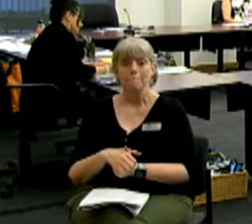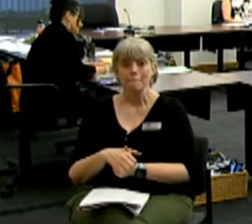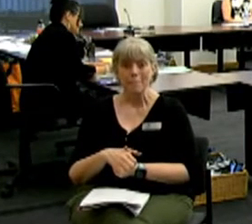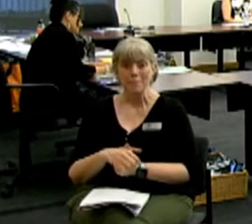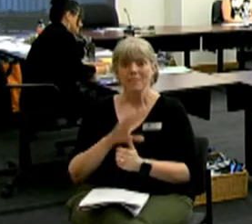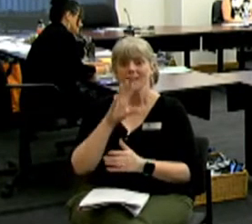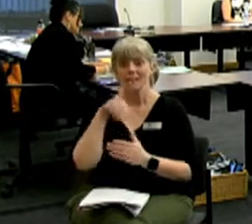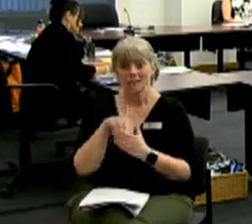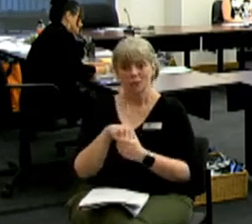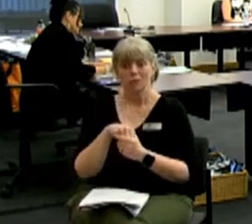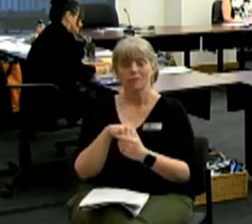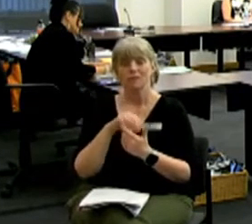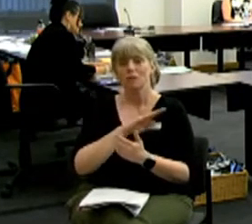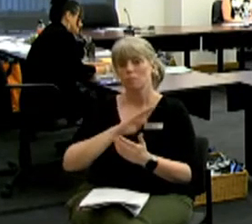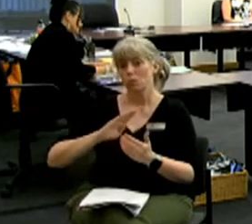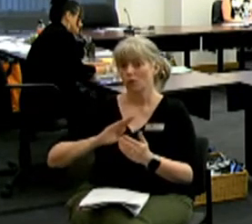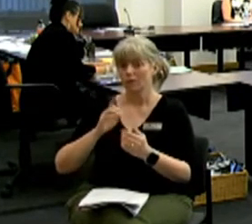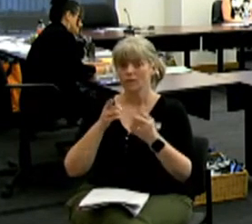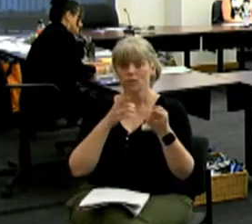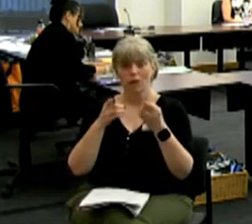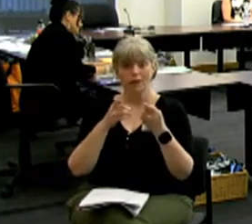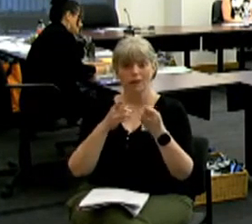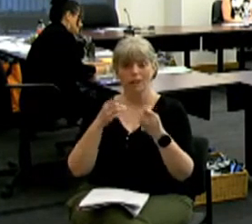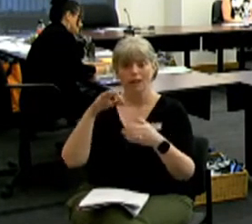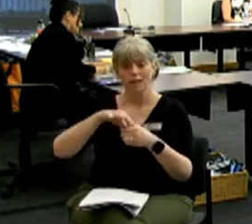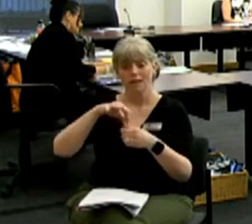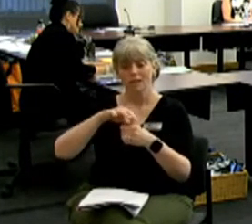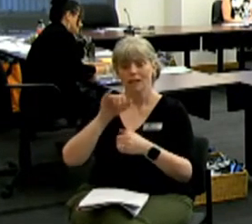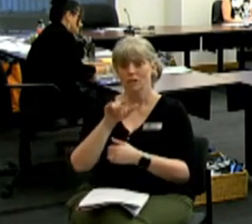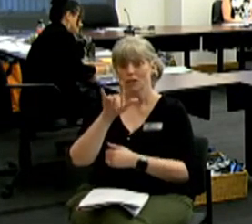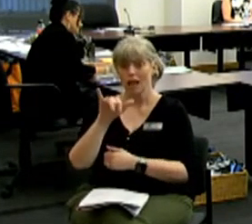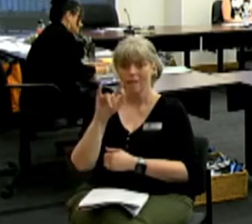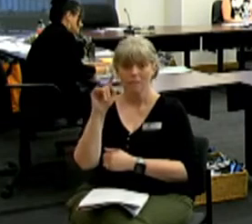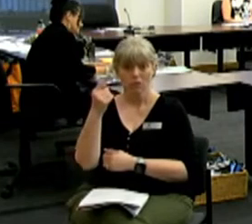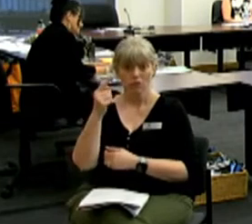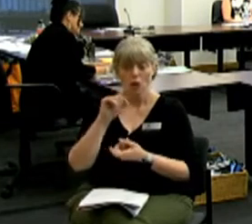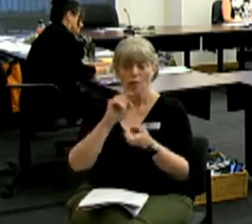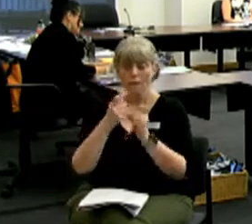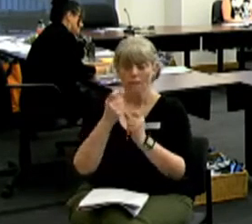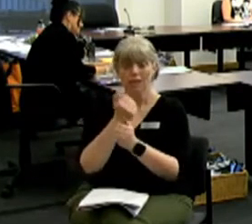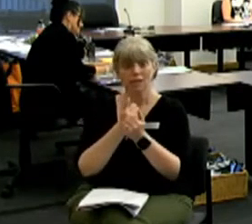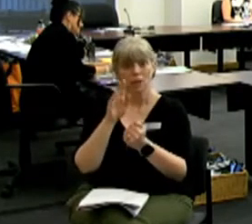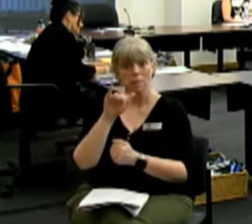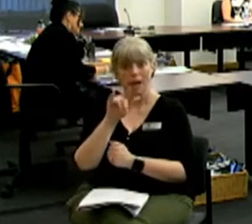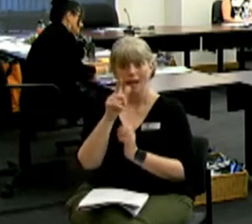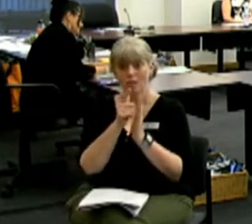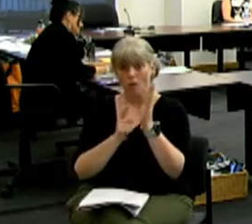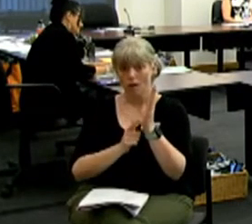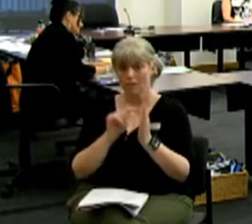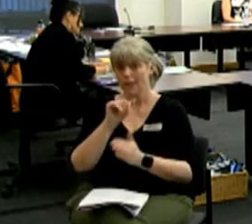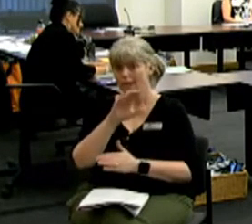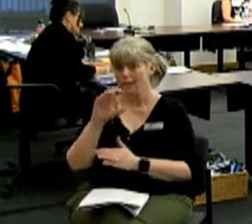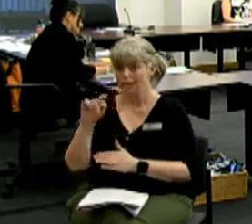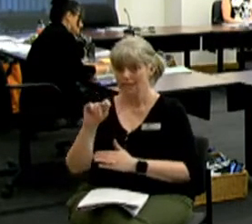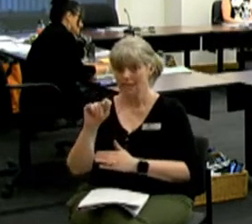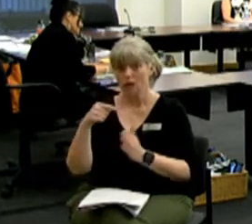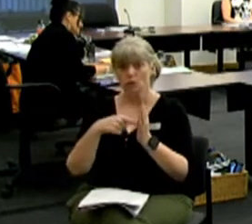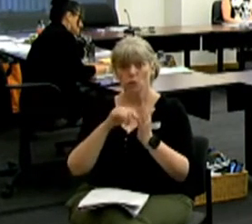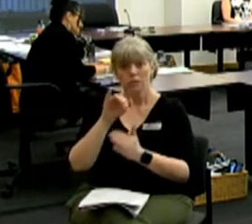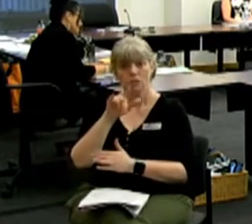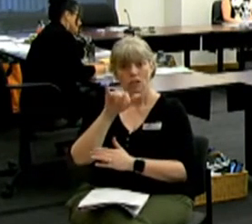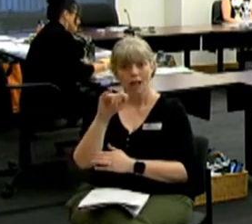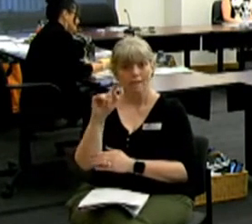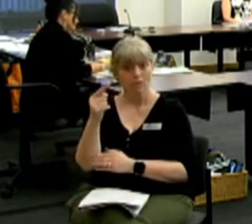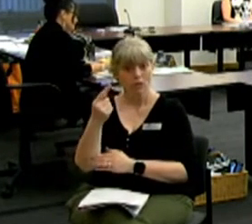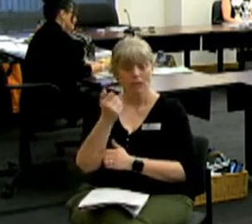And it includes the Board of Directors elections that will be on July 1st. Amendments to any of the bylaws of the ACT are due by July